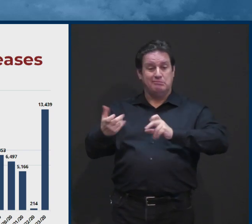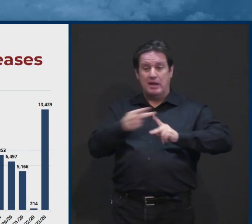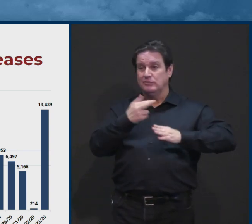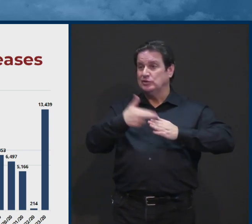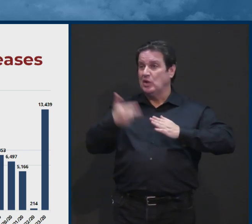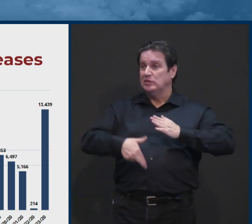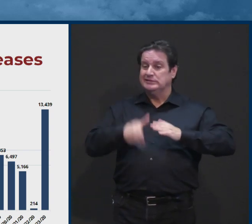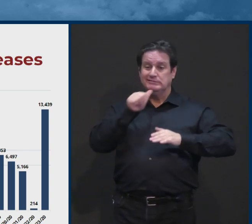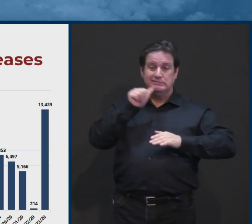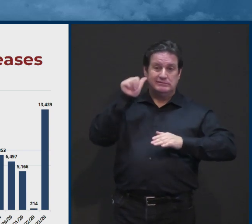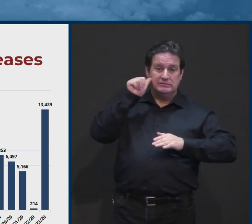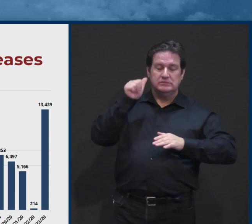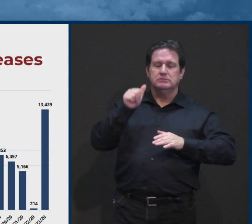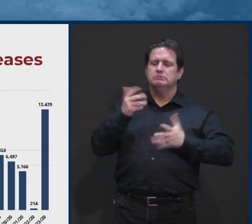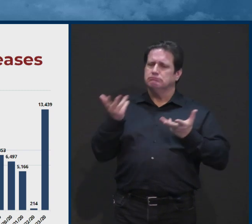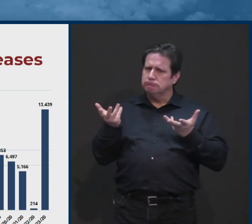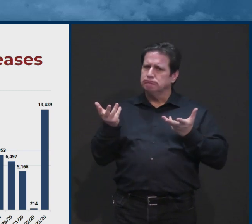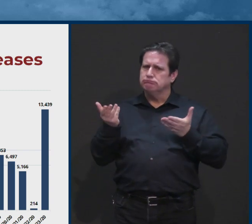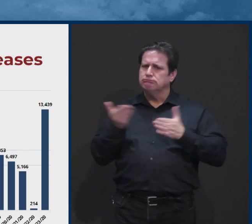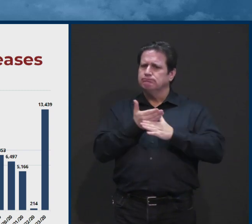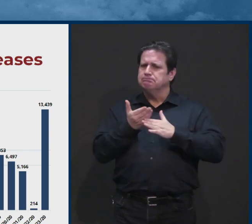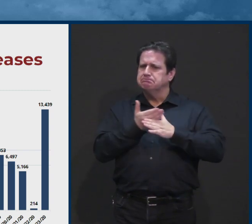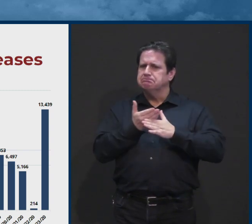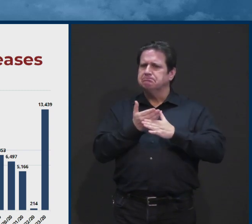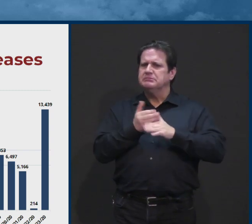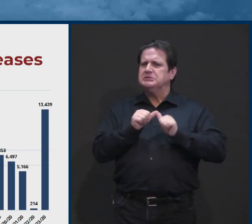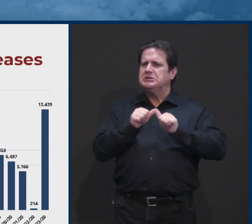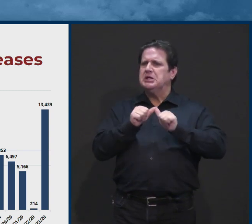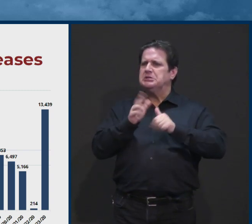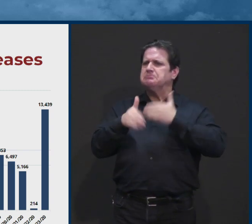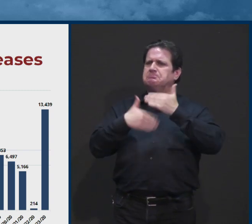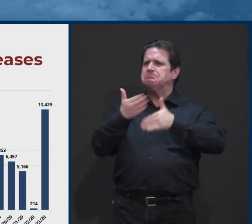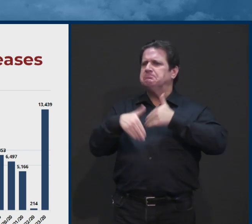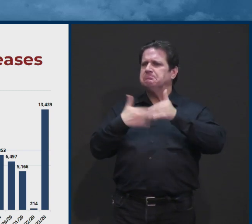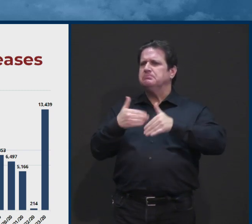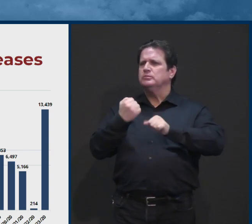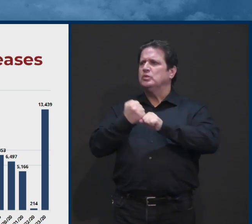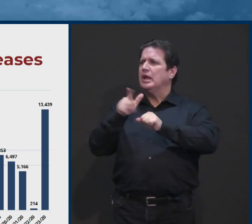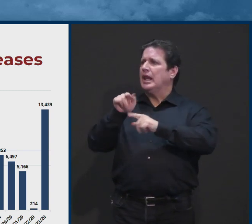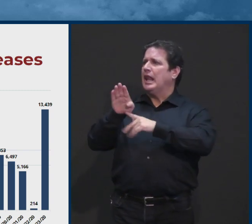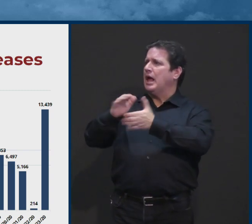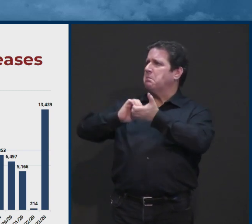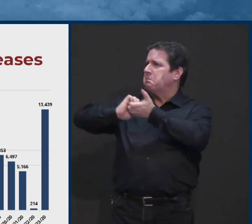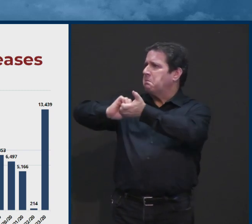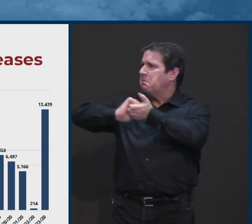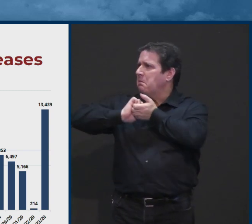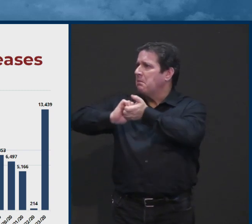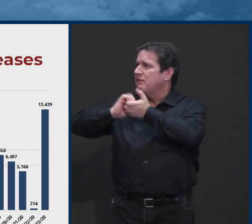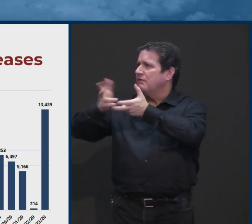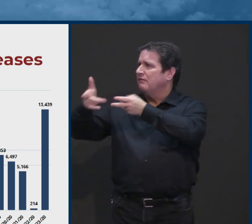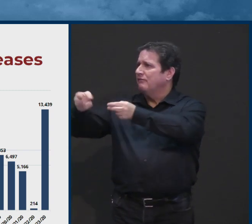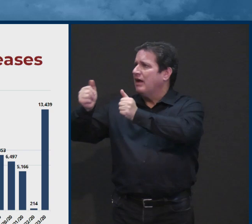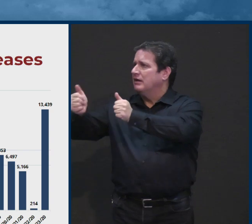results back. So it's just a constant turn that they're working with the lab, and they've really been a great partner and have